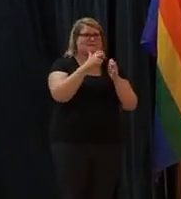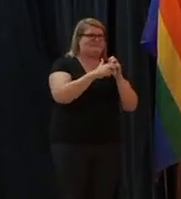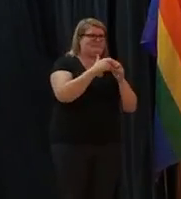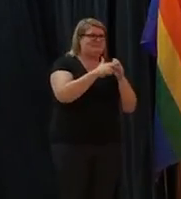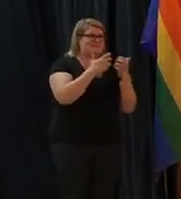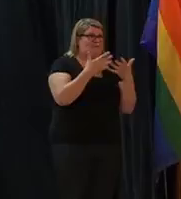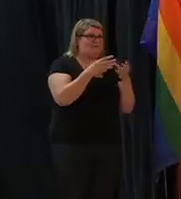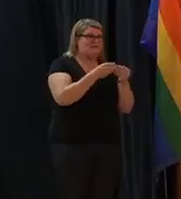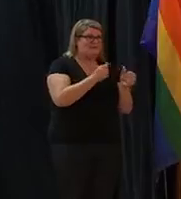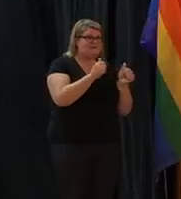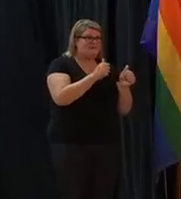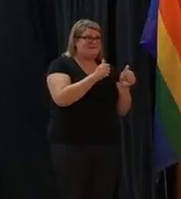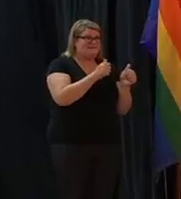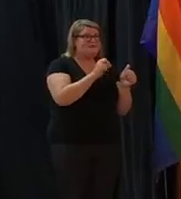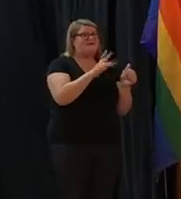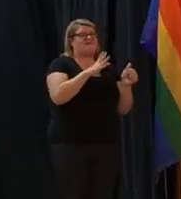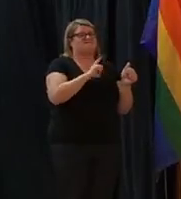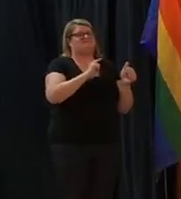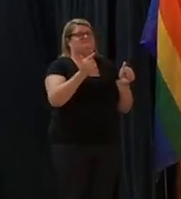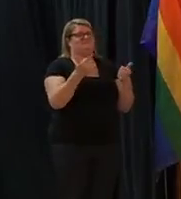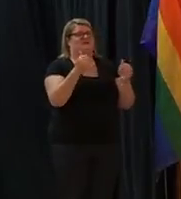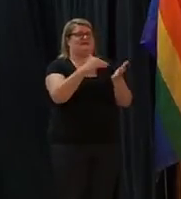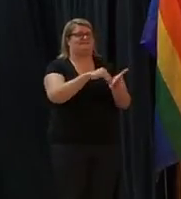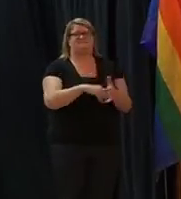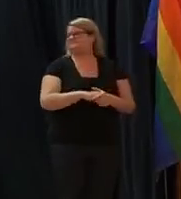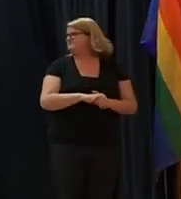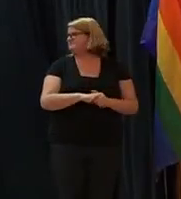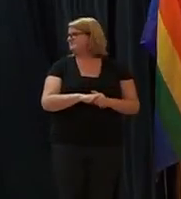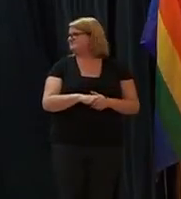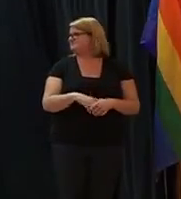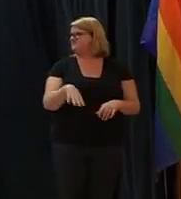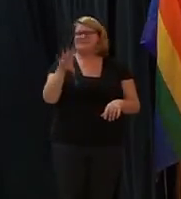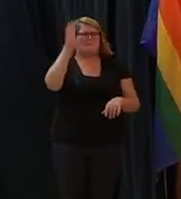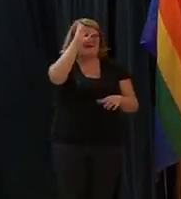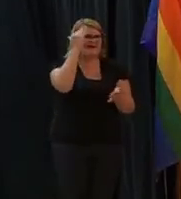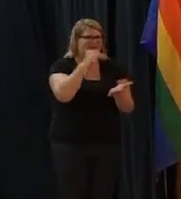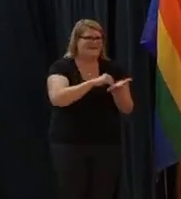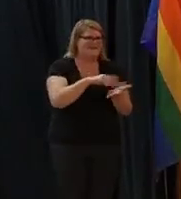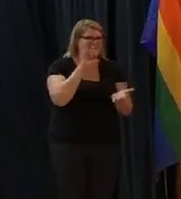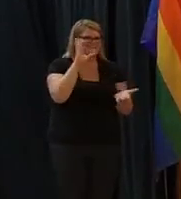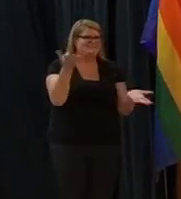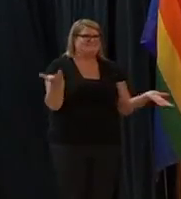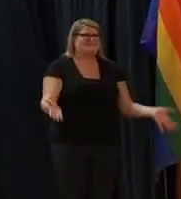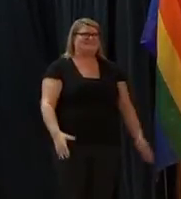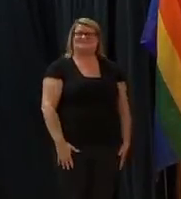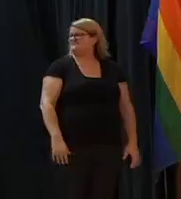Difficulties over? Yes. Why me?